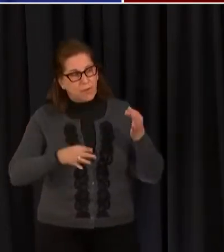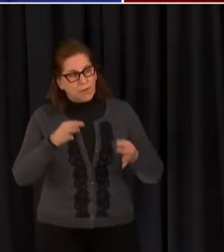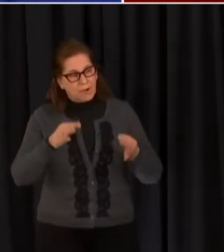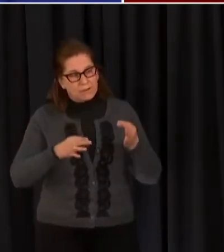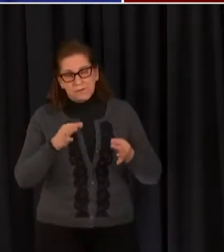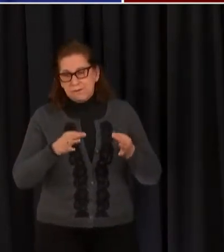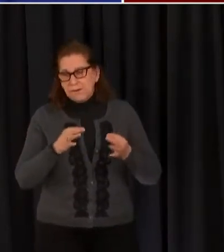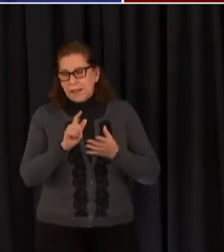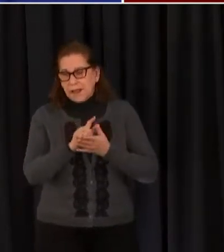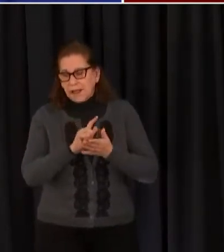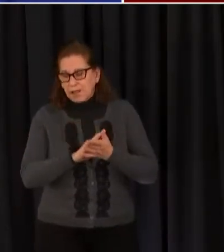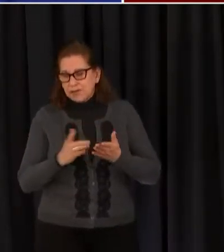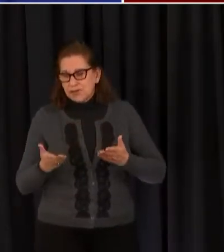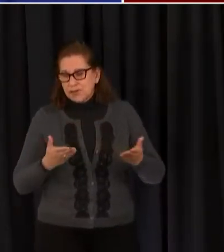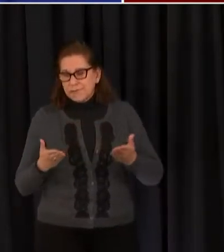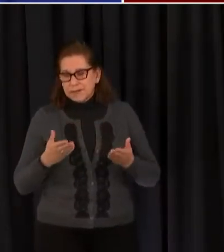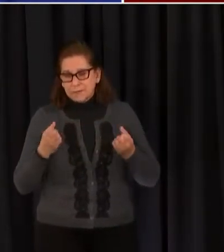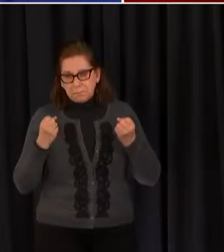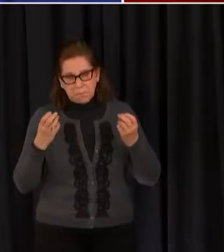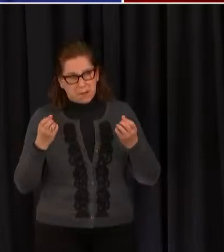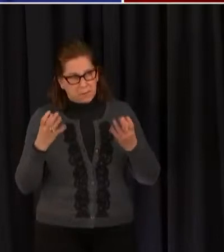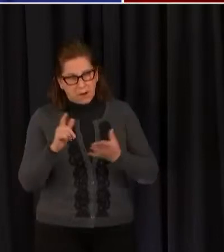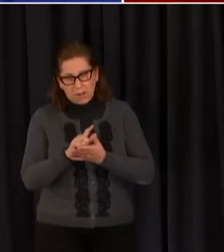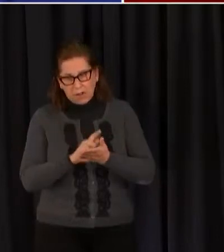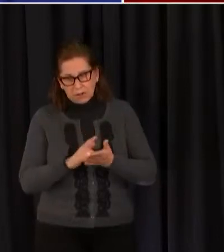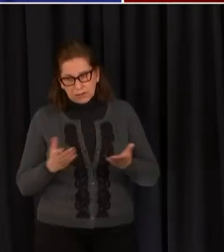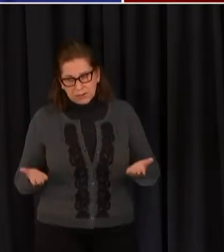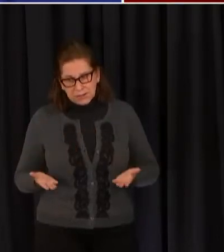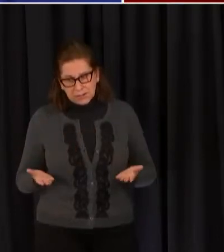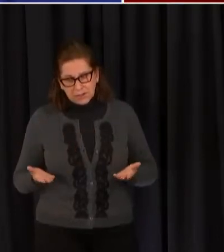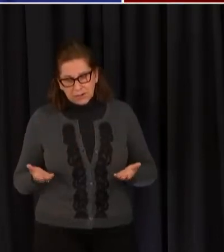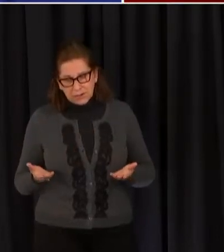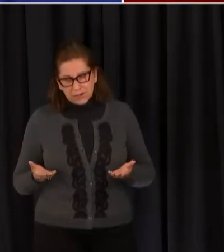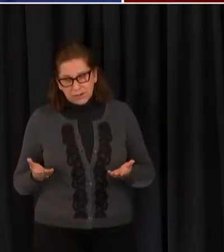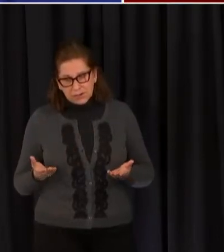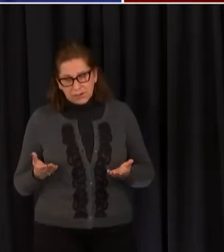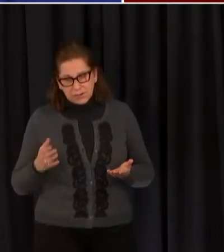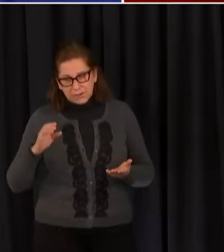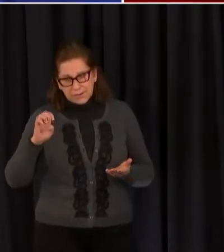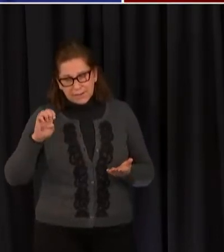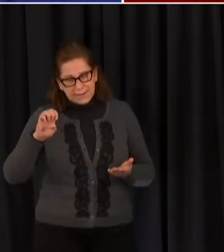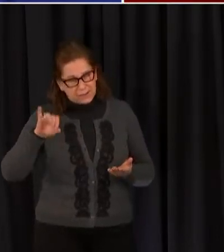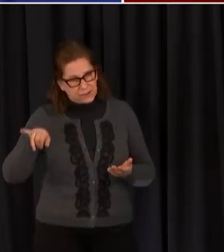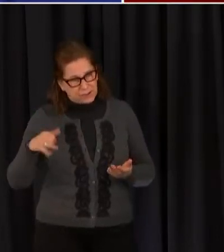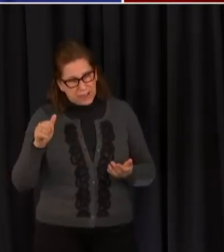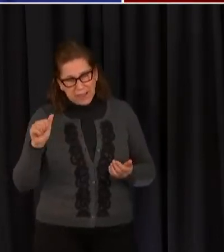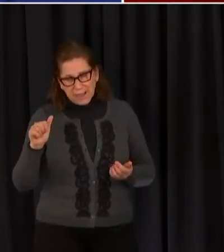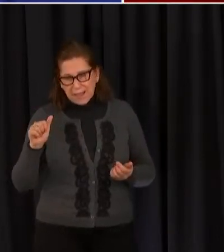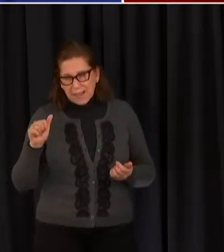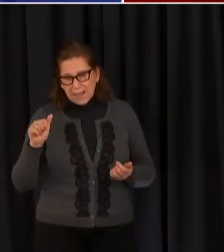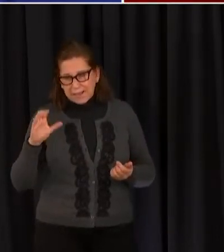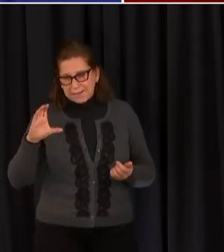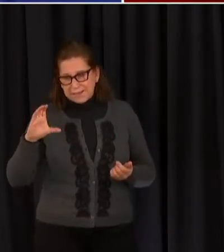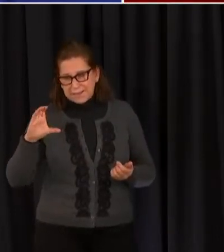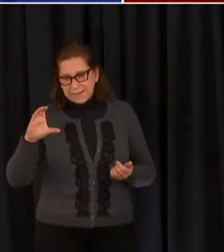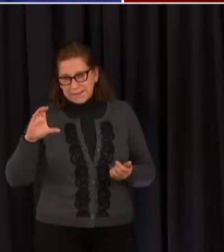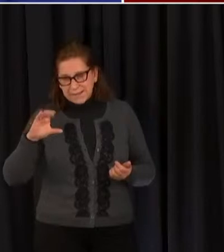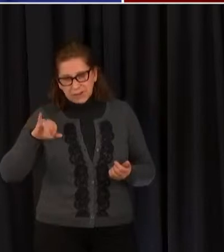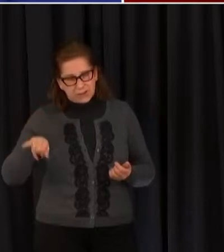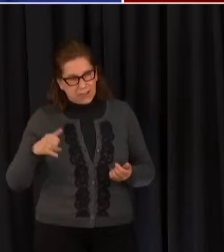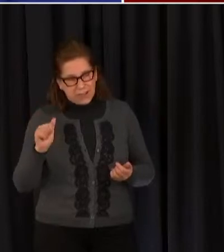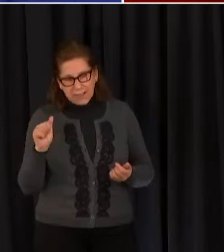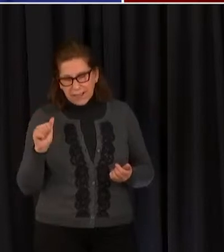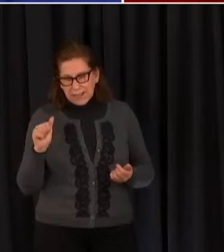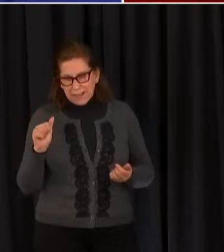town. Does that include CJA attorneys? And these are attorneys that go to the courthouse to pick up criminal